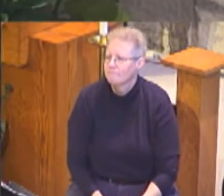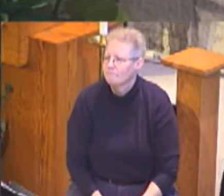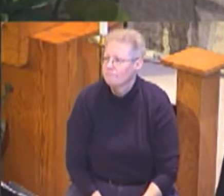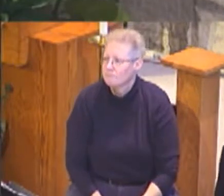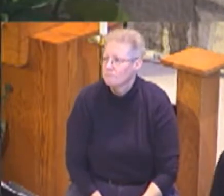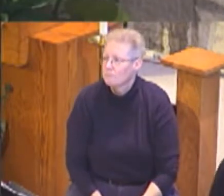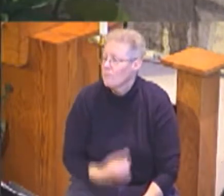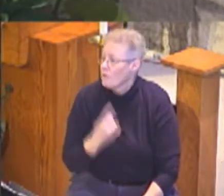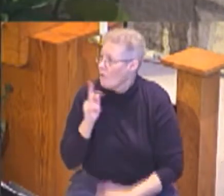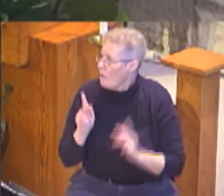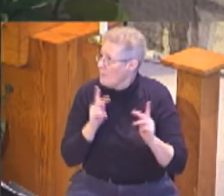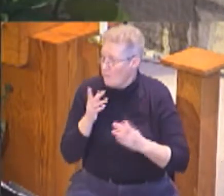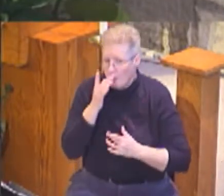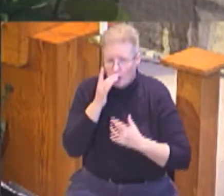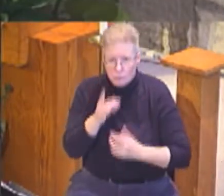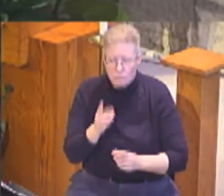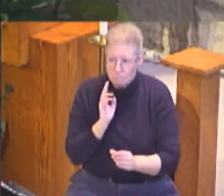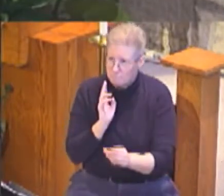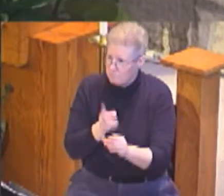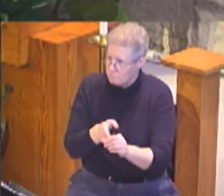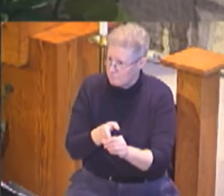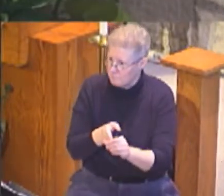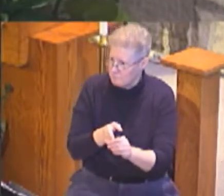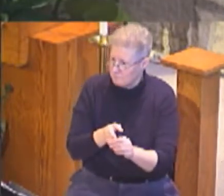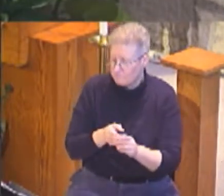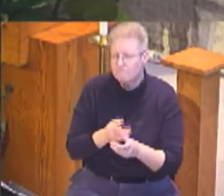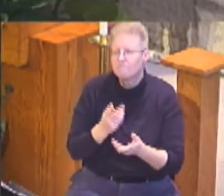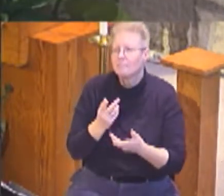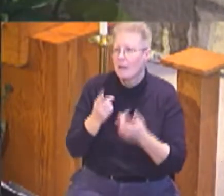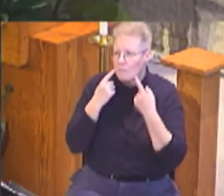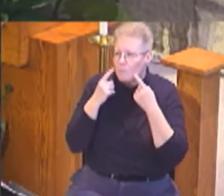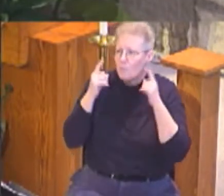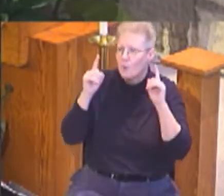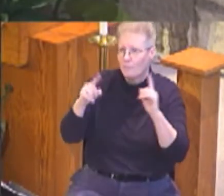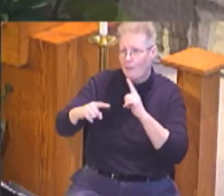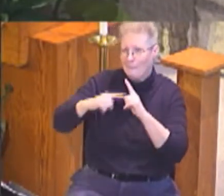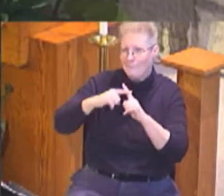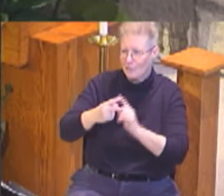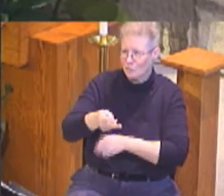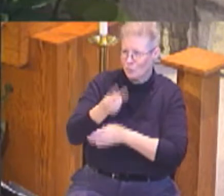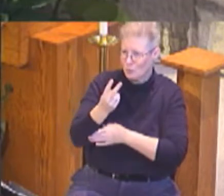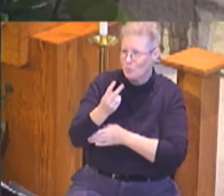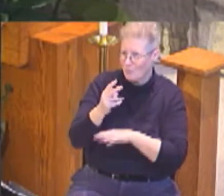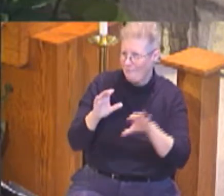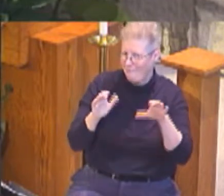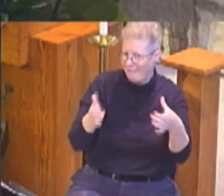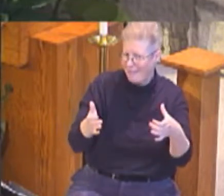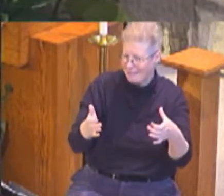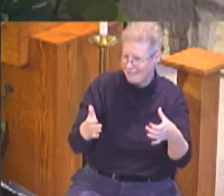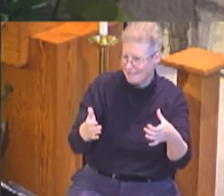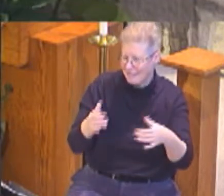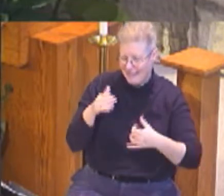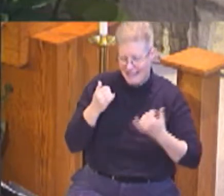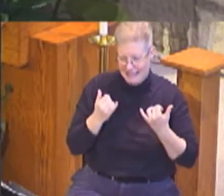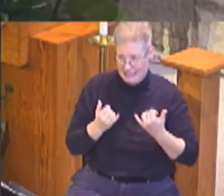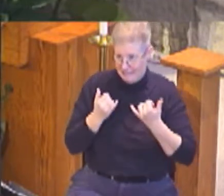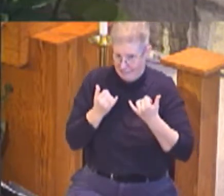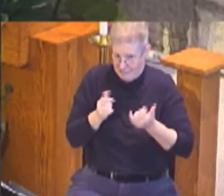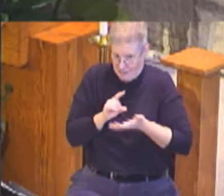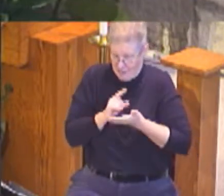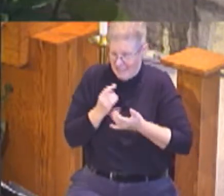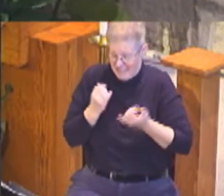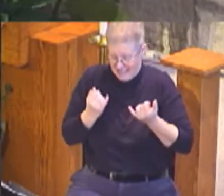For those interested in participating in Prosperity Plus 2 class, this is the last week to join, and it's on Tuesday